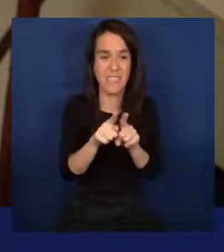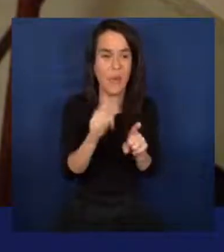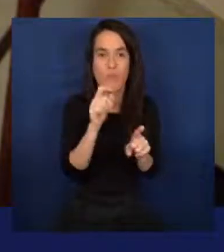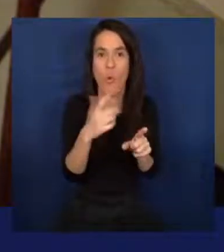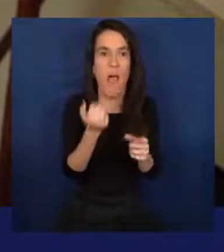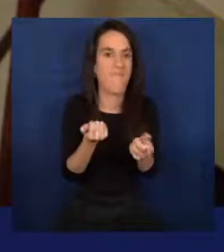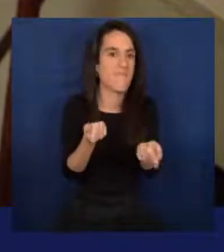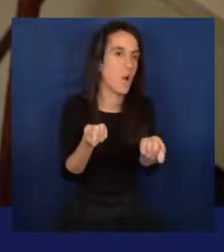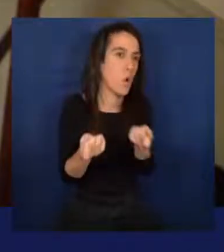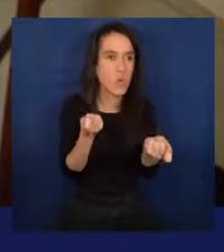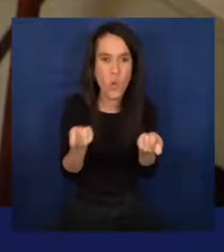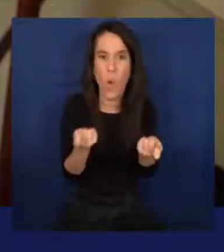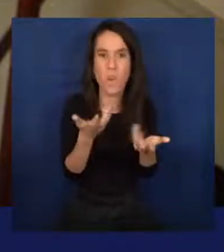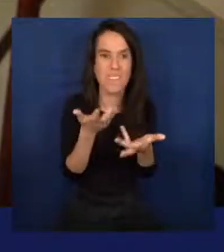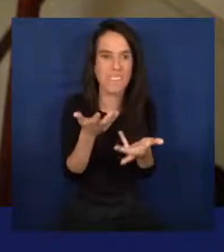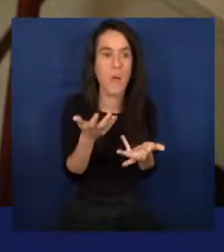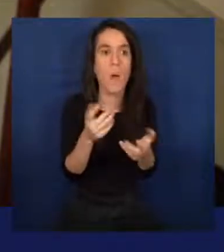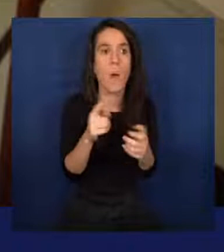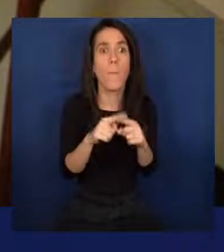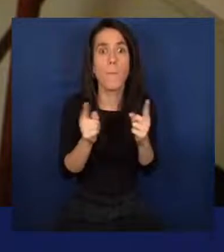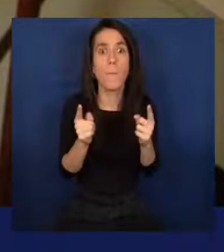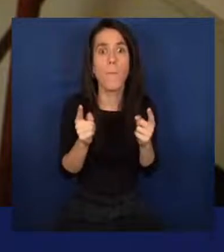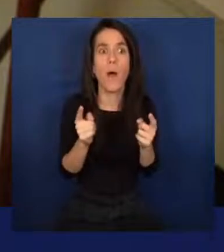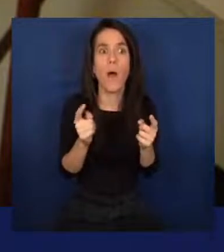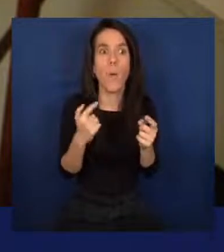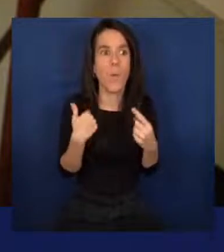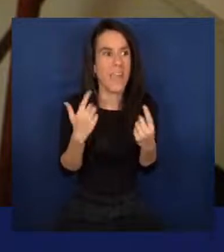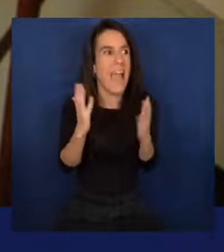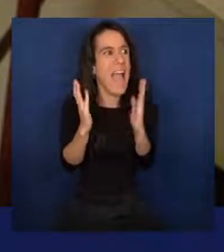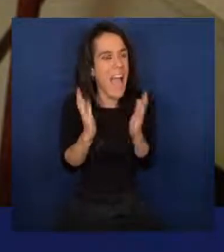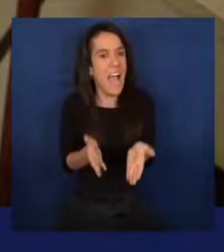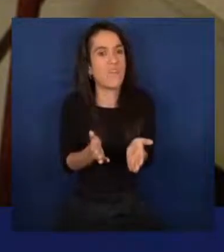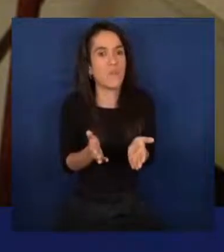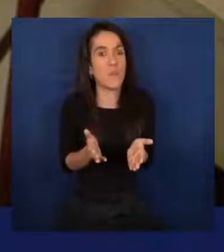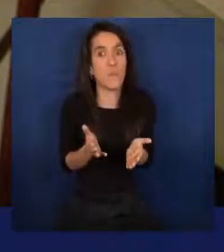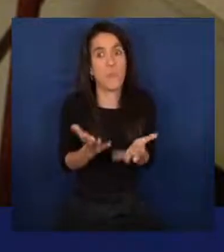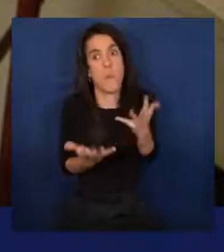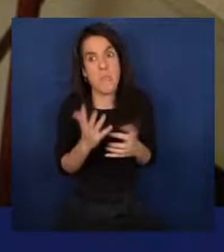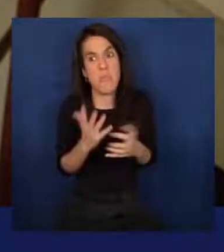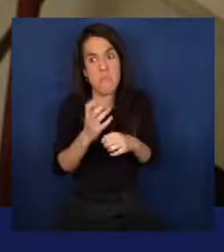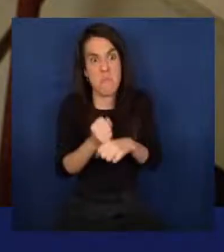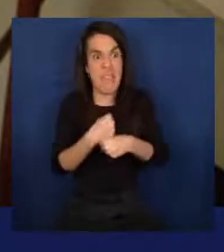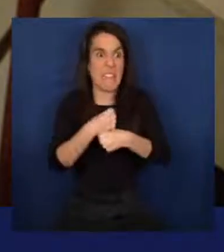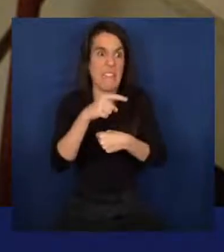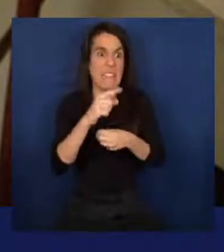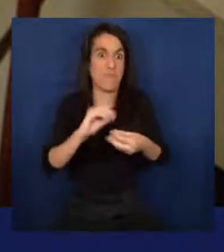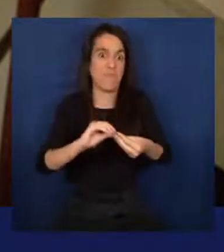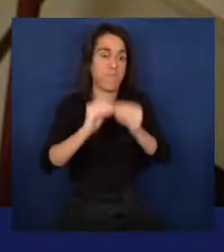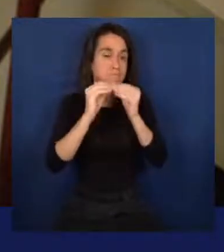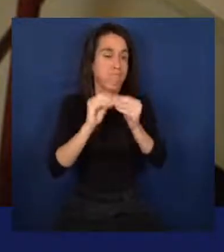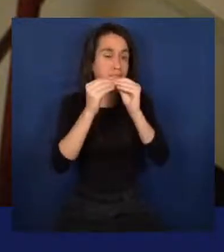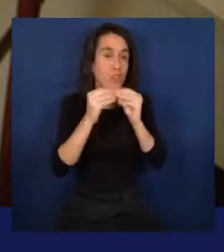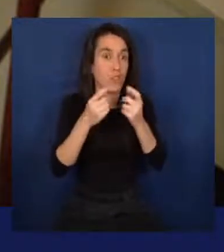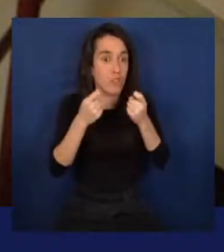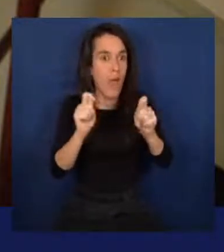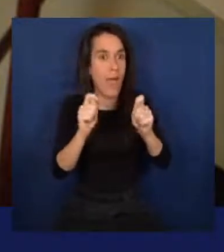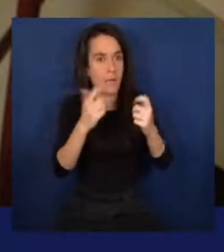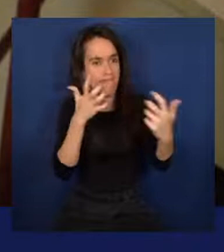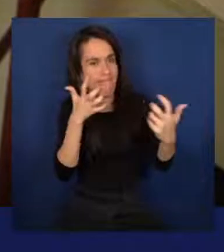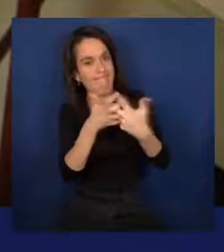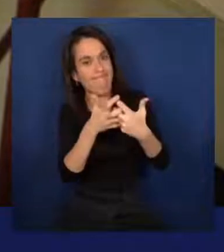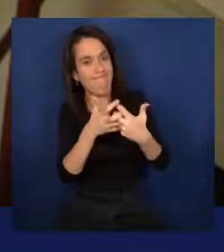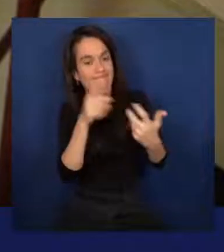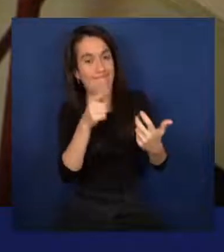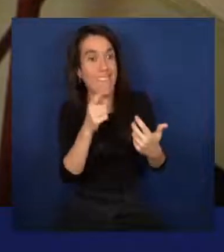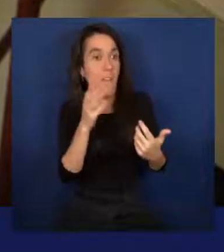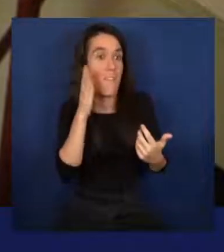at least I think we have to be, you know, we have to maybe make them and try to make them, and maybe future generations